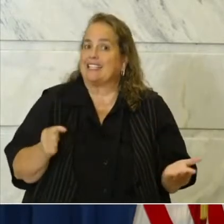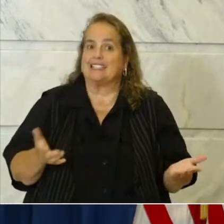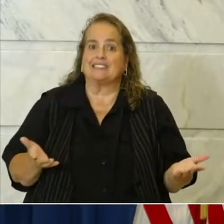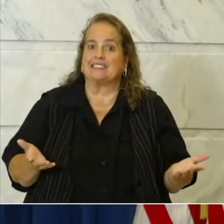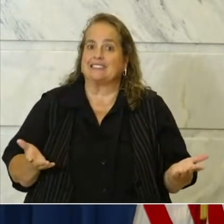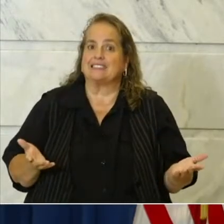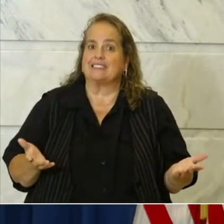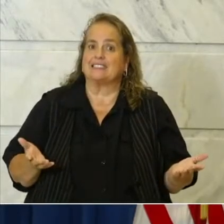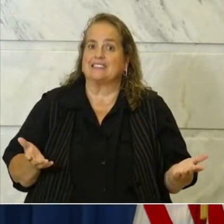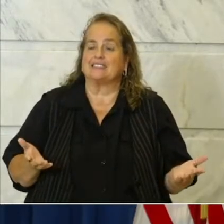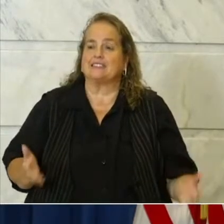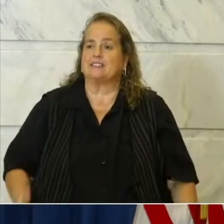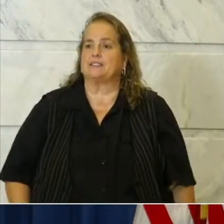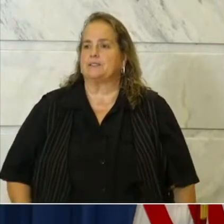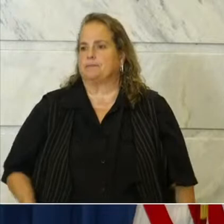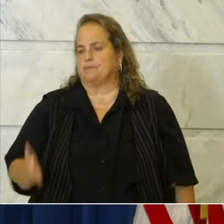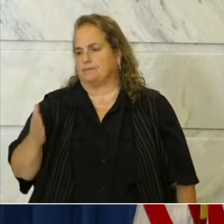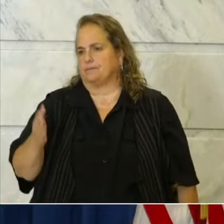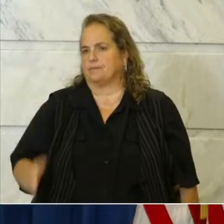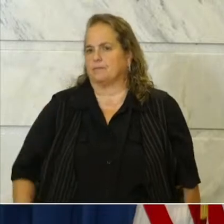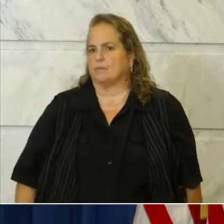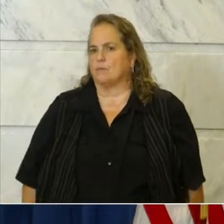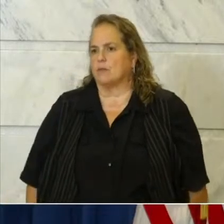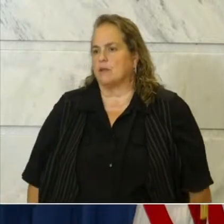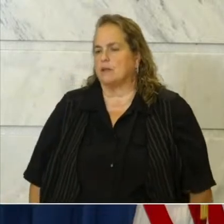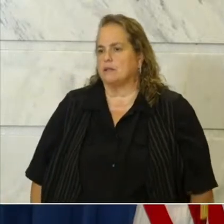see from the numbers. Tom.